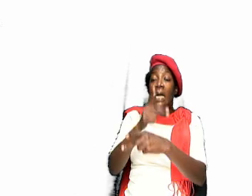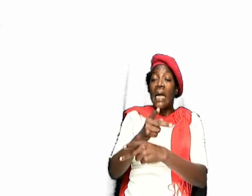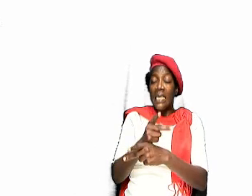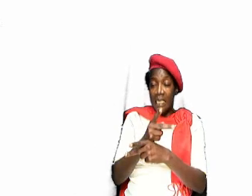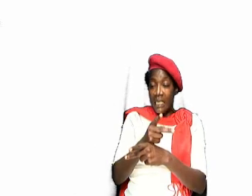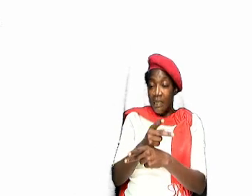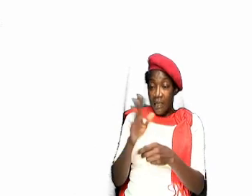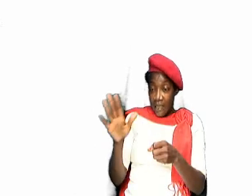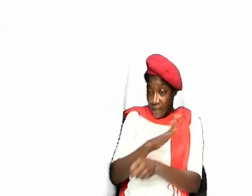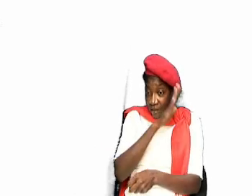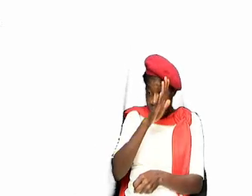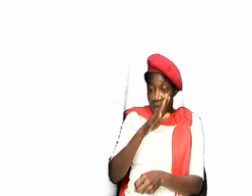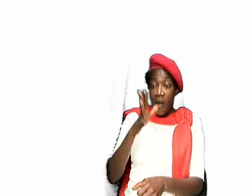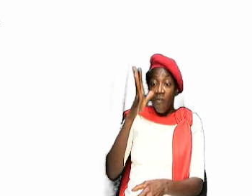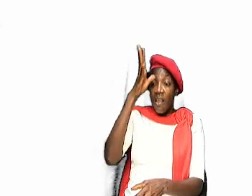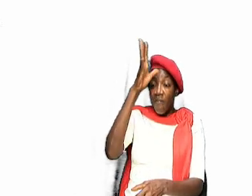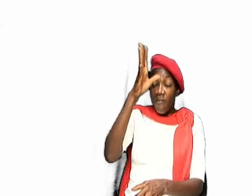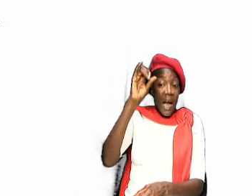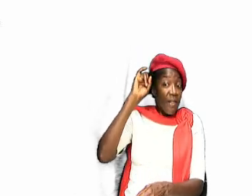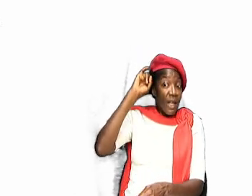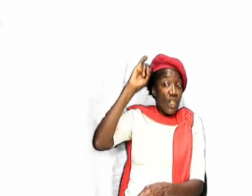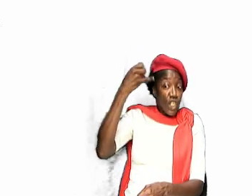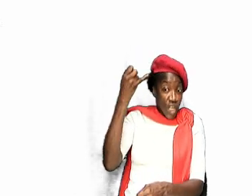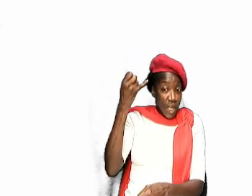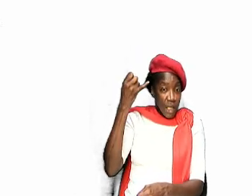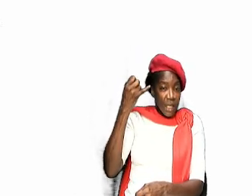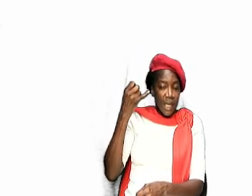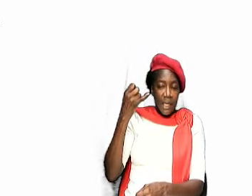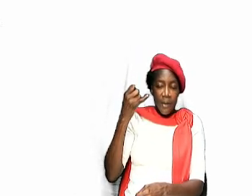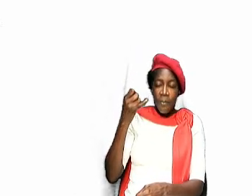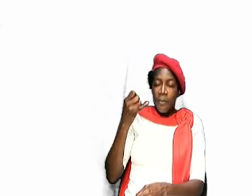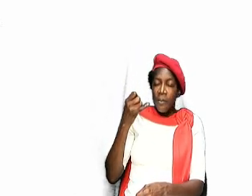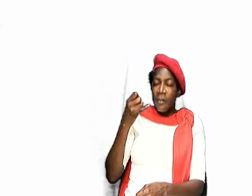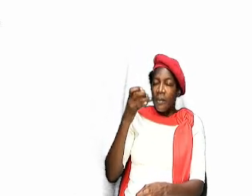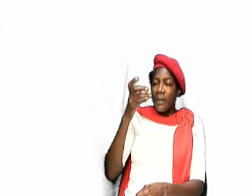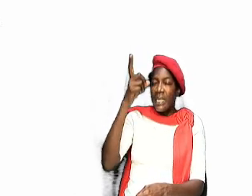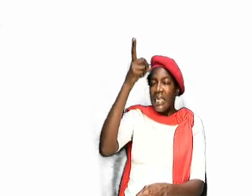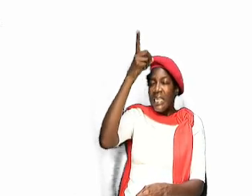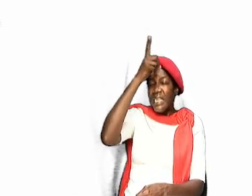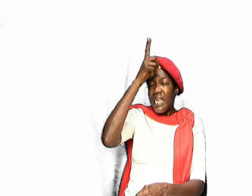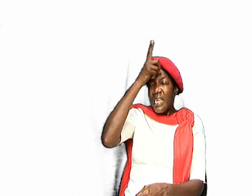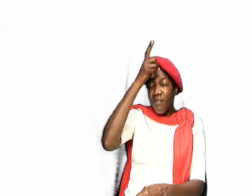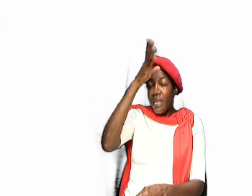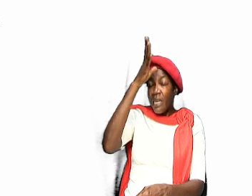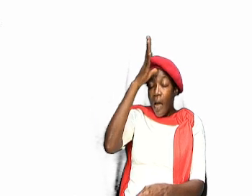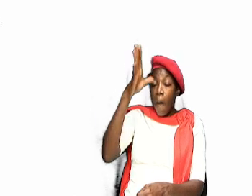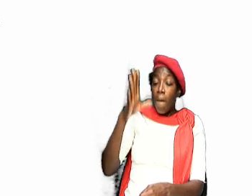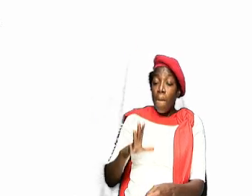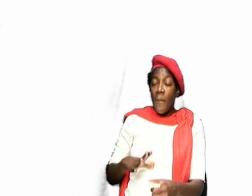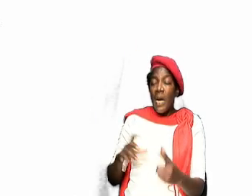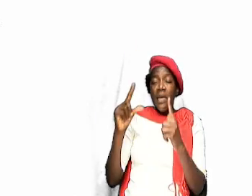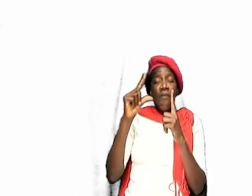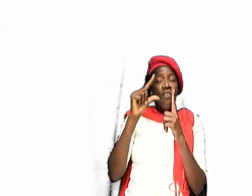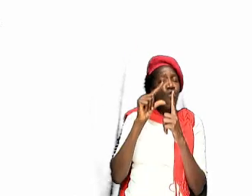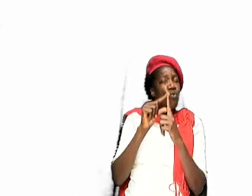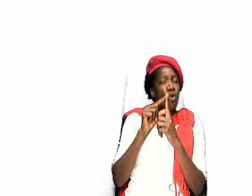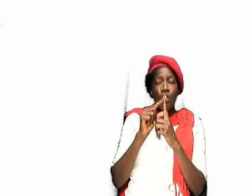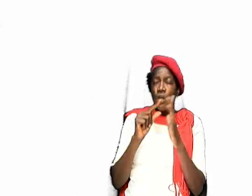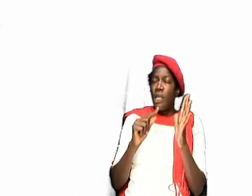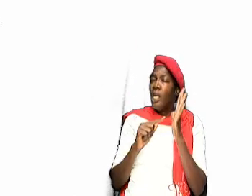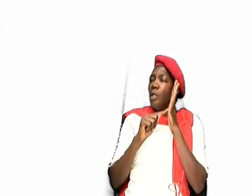Jonathan's sake. So David was a man of his word, and he